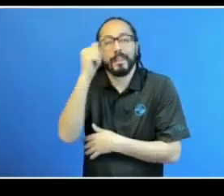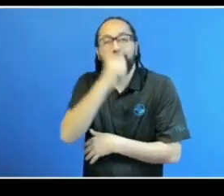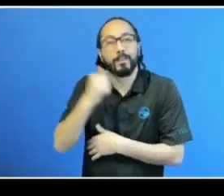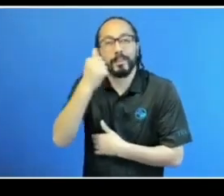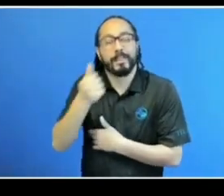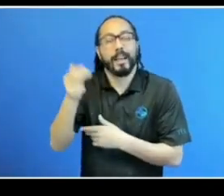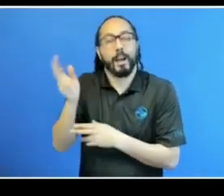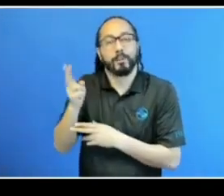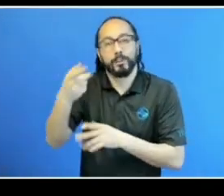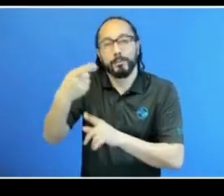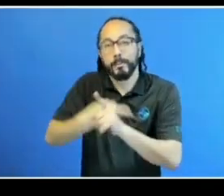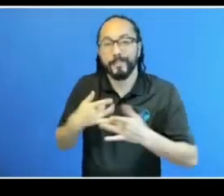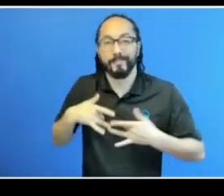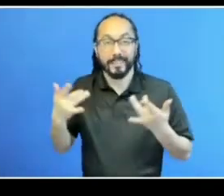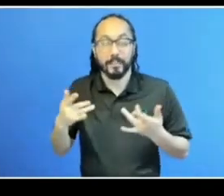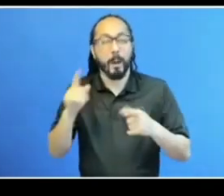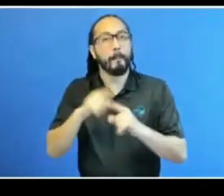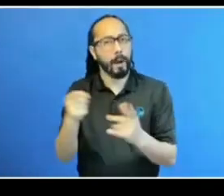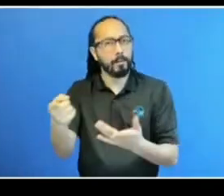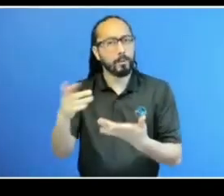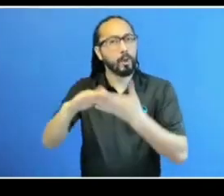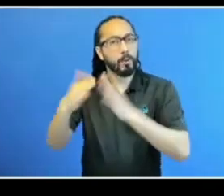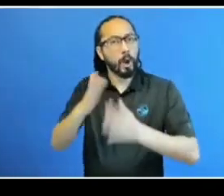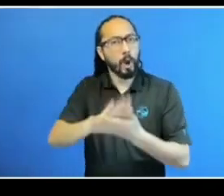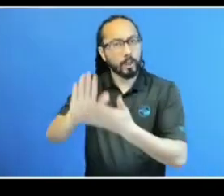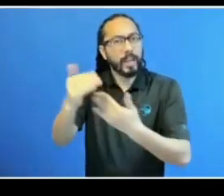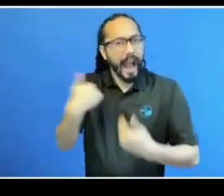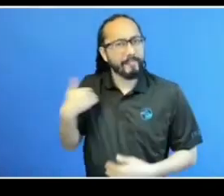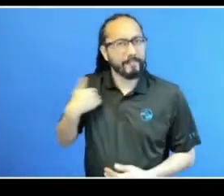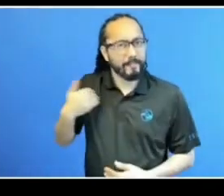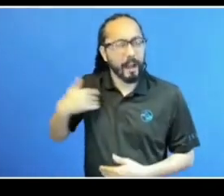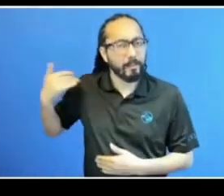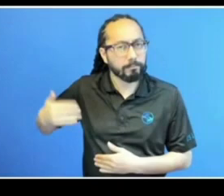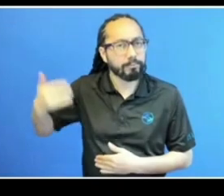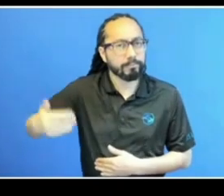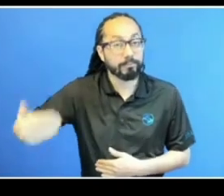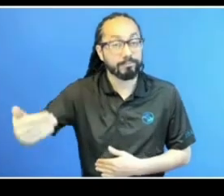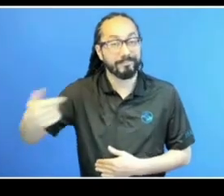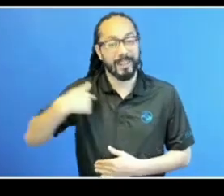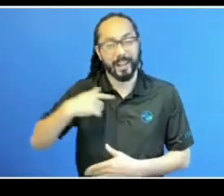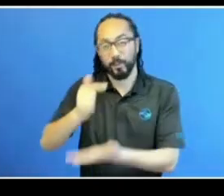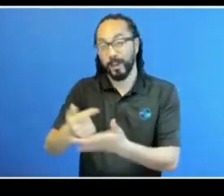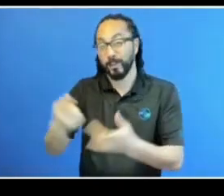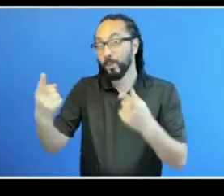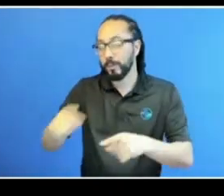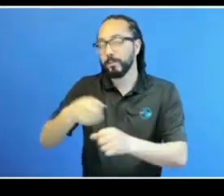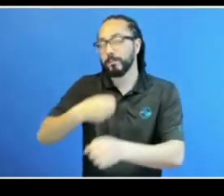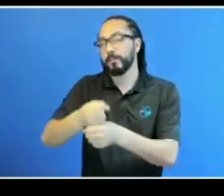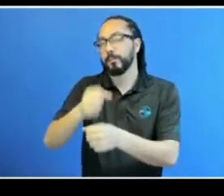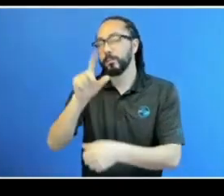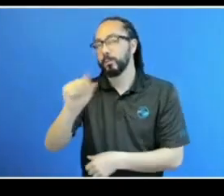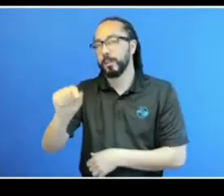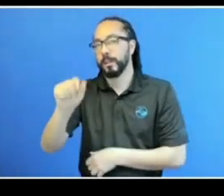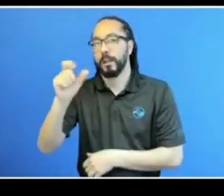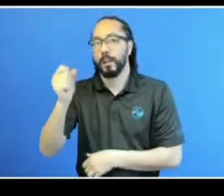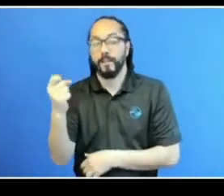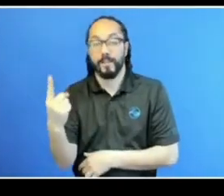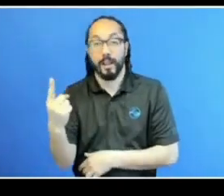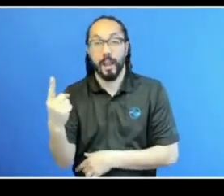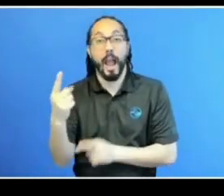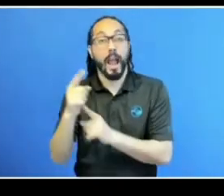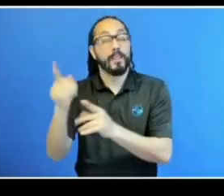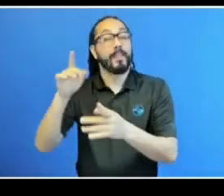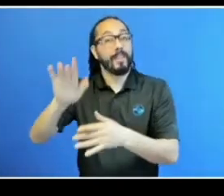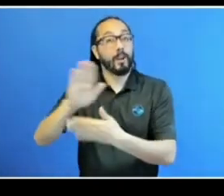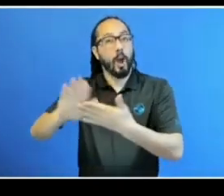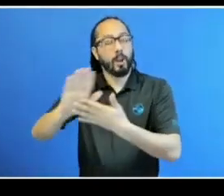it even back then. I graduated in 2011, so the community college has acknowledged the Black community for some